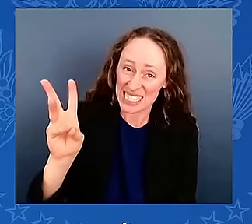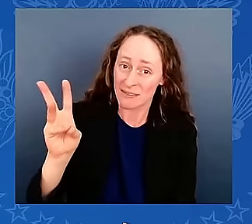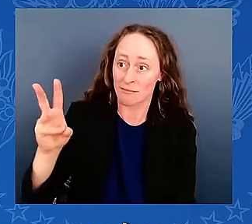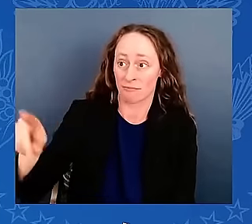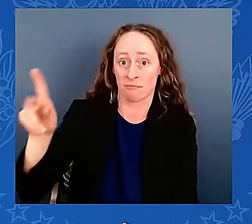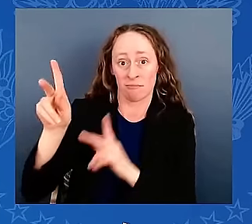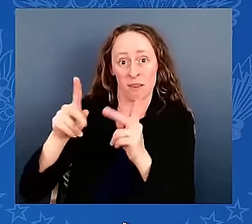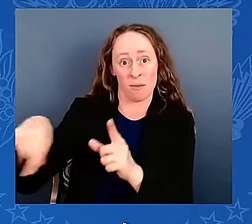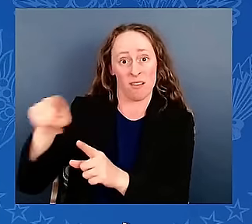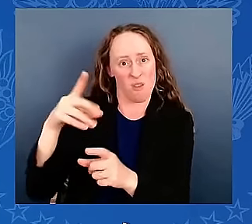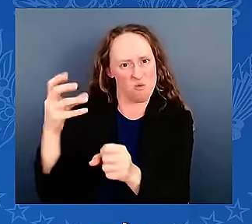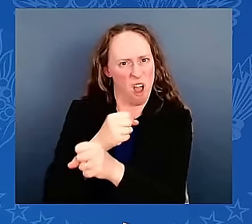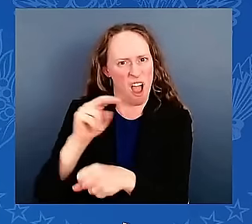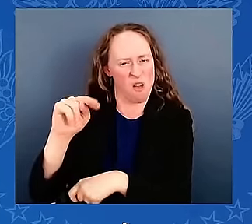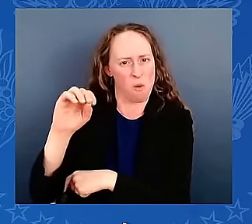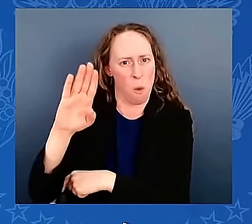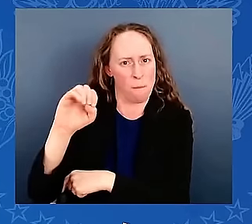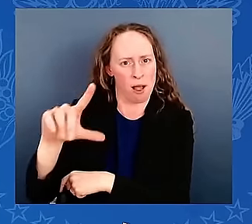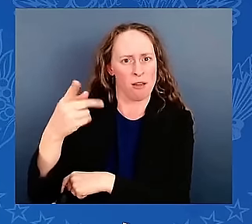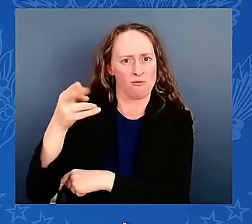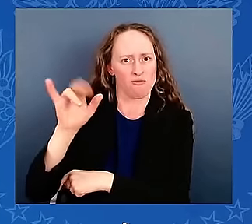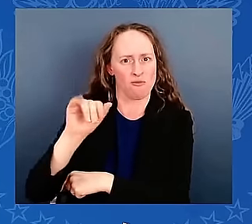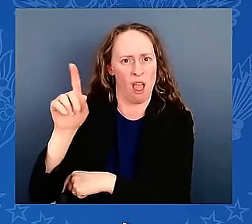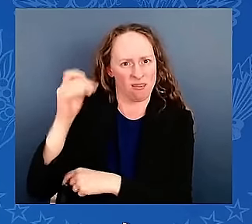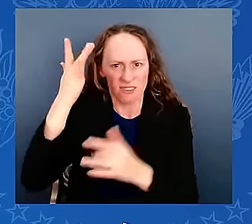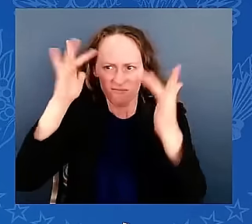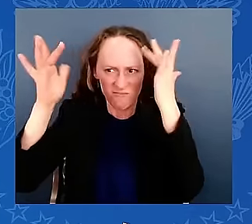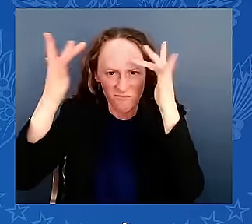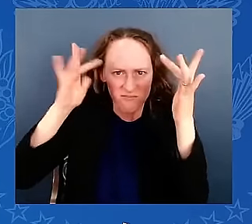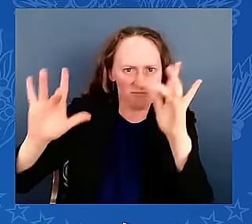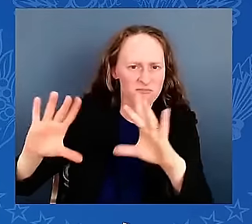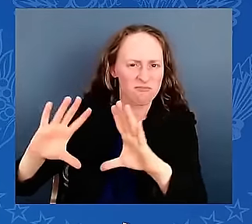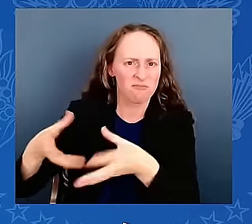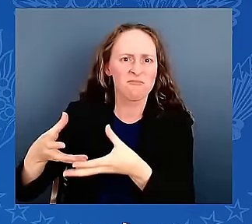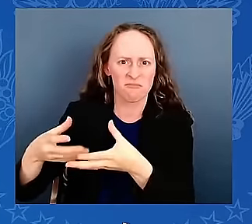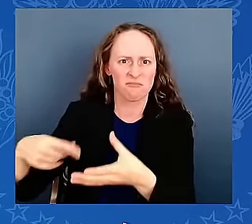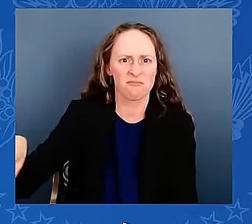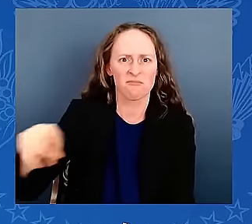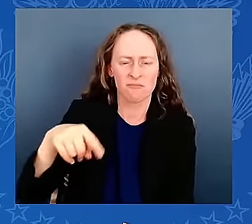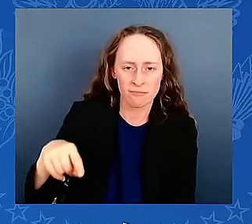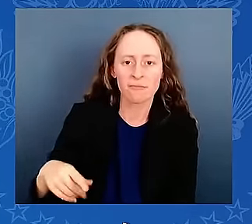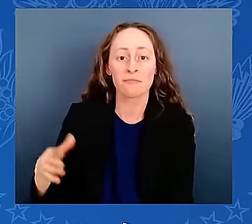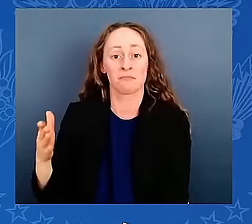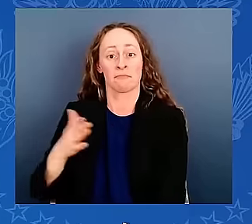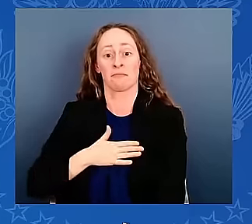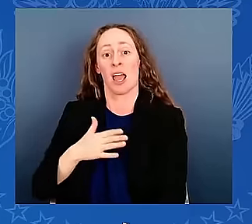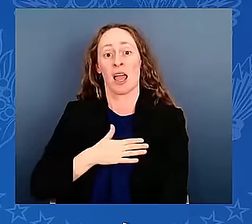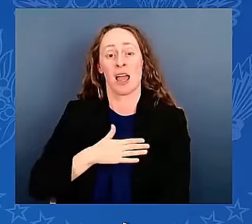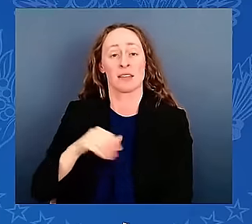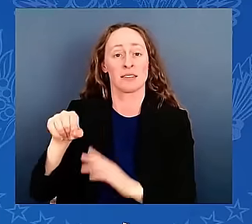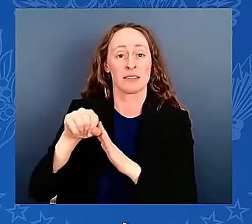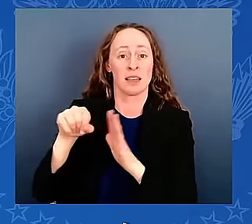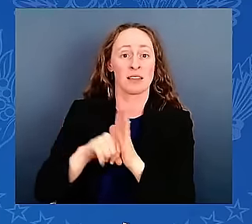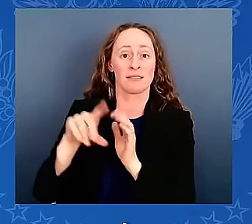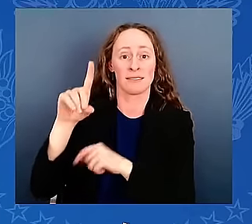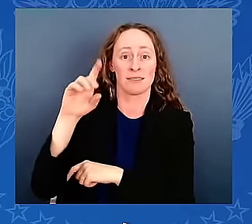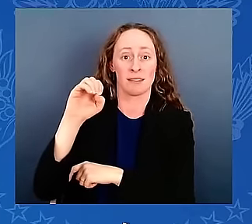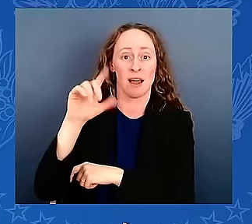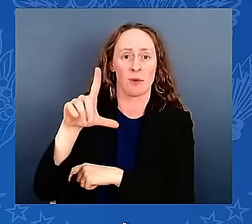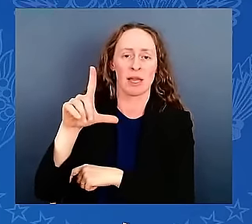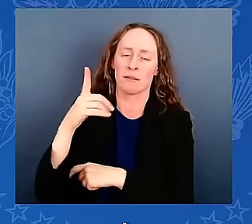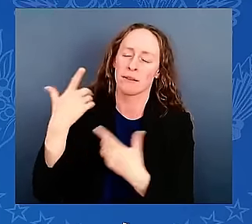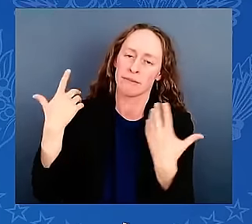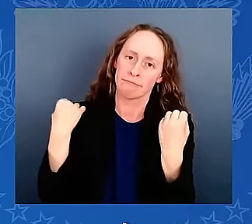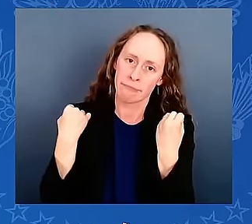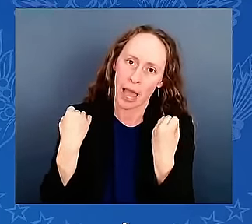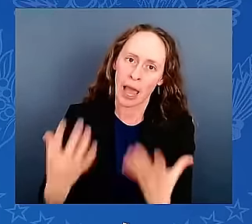state of the world, Delaware. I know how they work. There are more corporations incorporated in my state than any state in America, all combined.